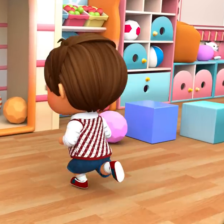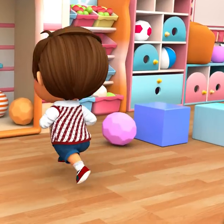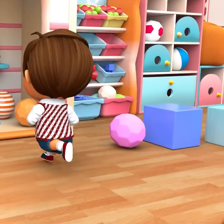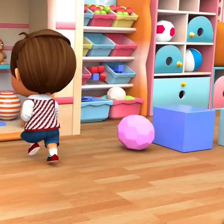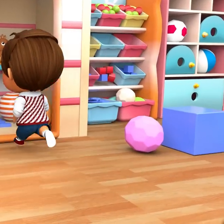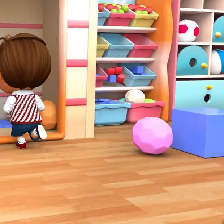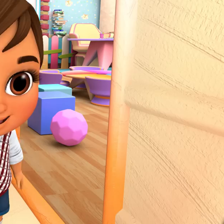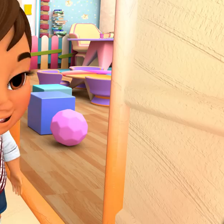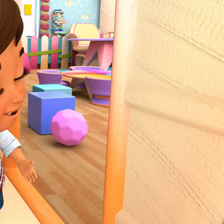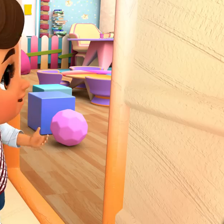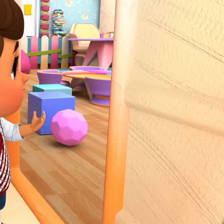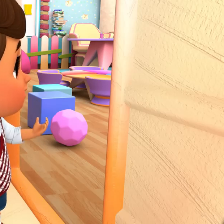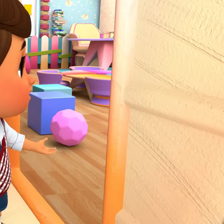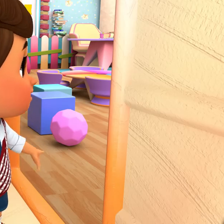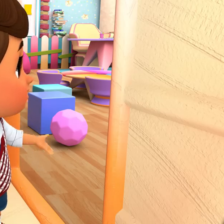laughs